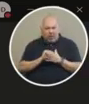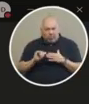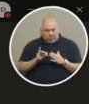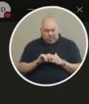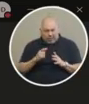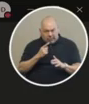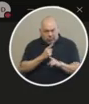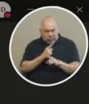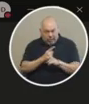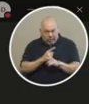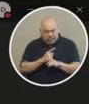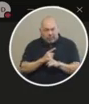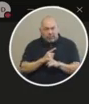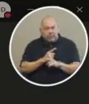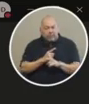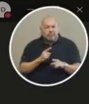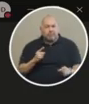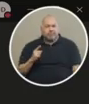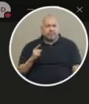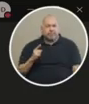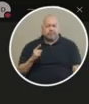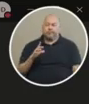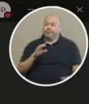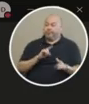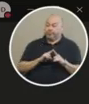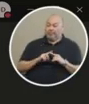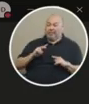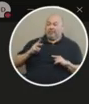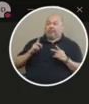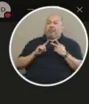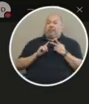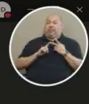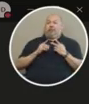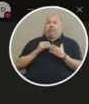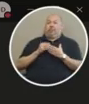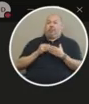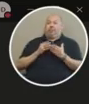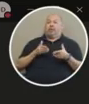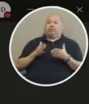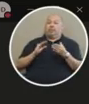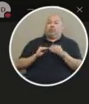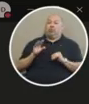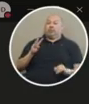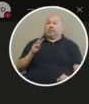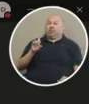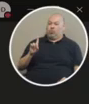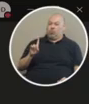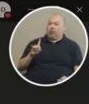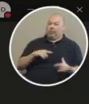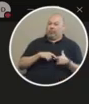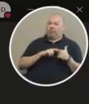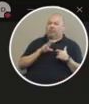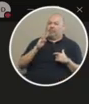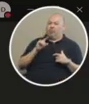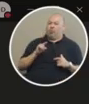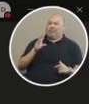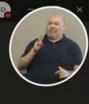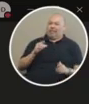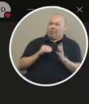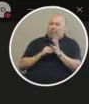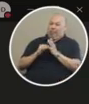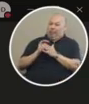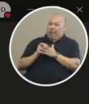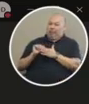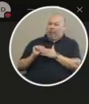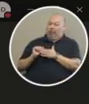correct? Yes. And then the second item is budget resolution item number 61 to suspend the $6.6 million